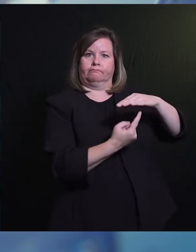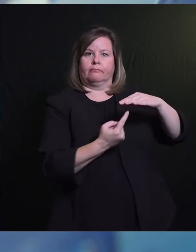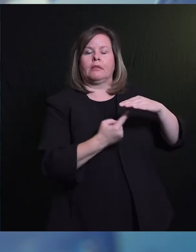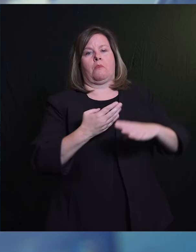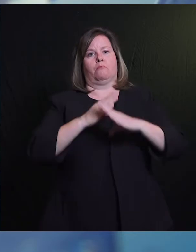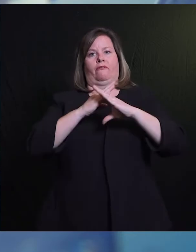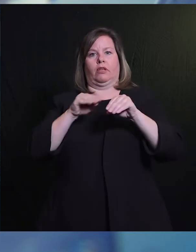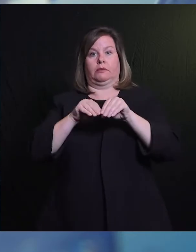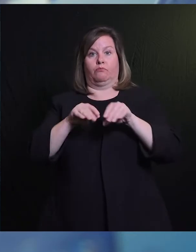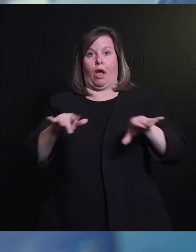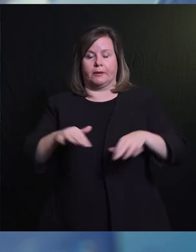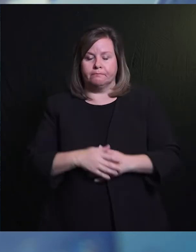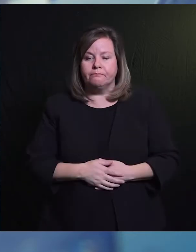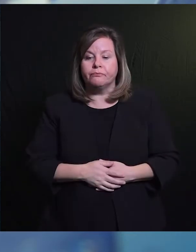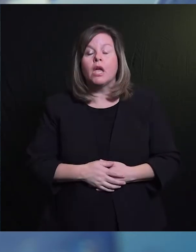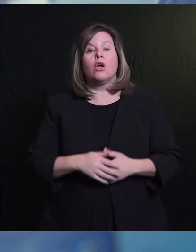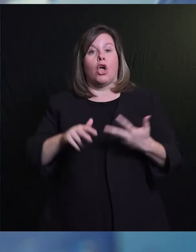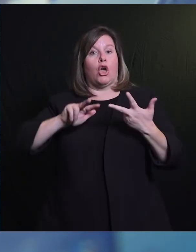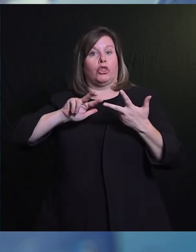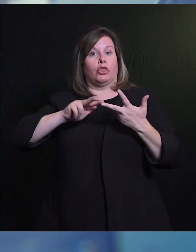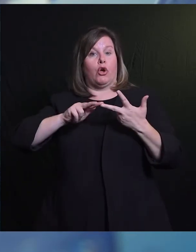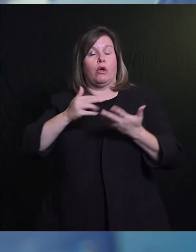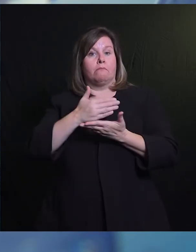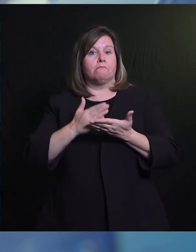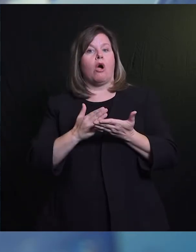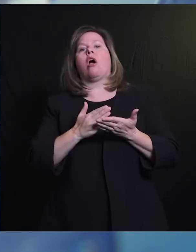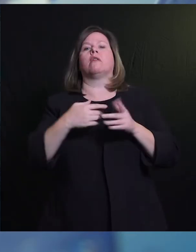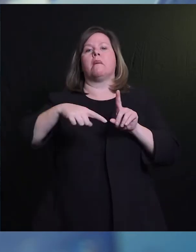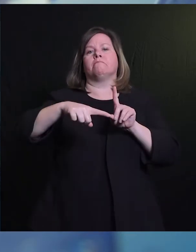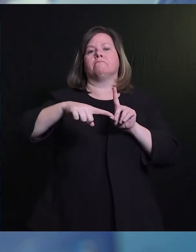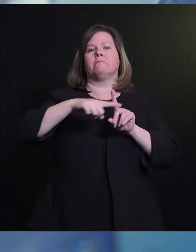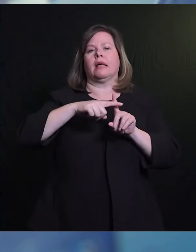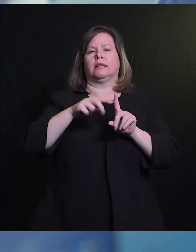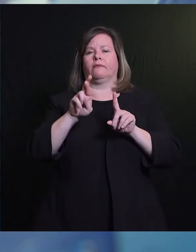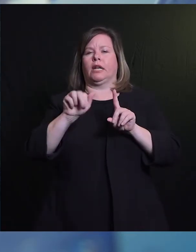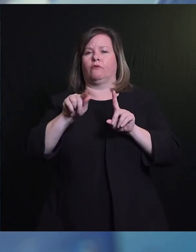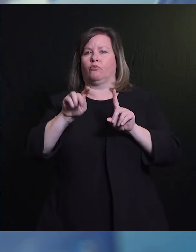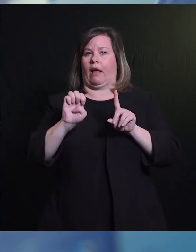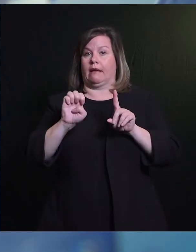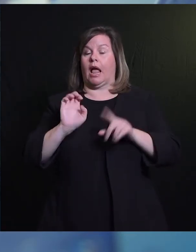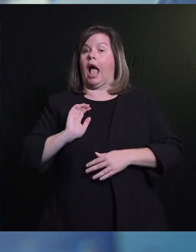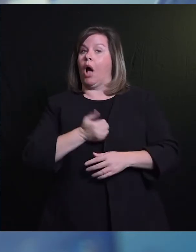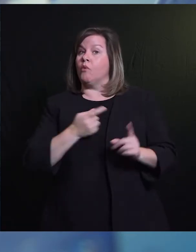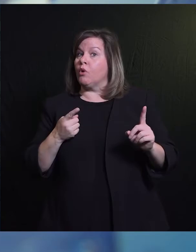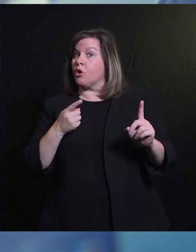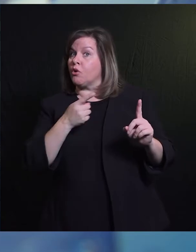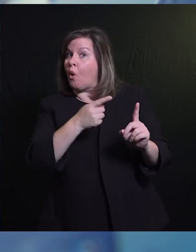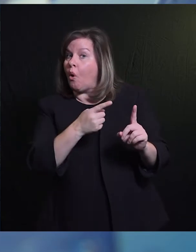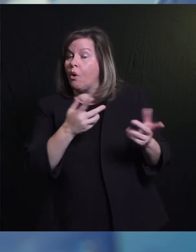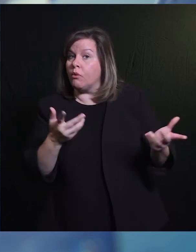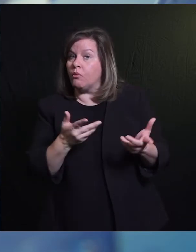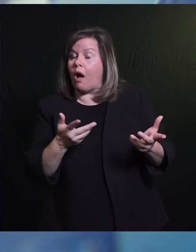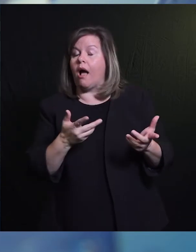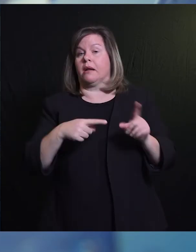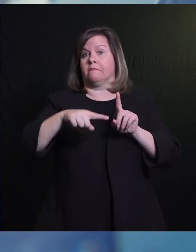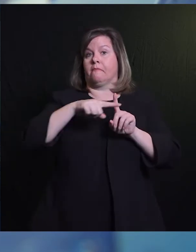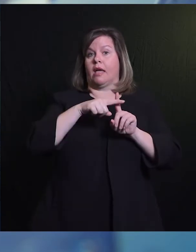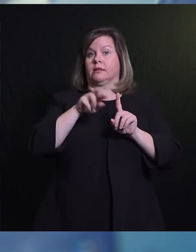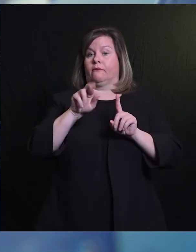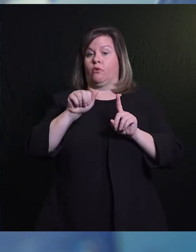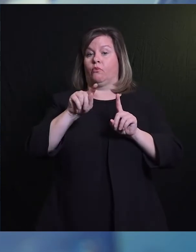the percentage of these tests that are coming back positive? The goal for stage 4 is having a positivity rate less